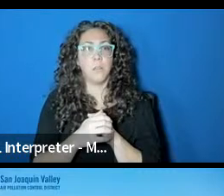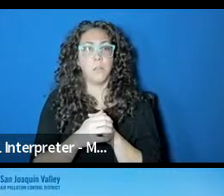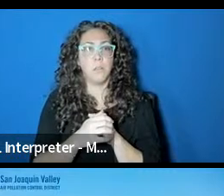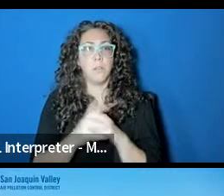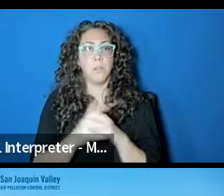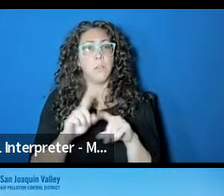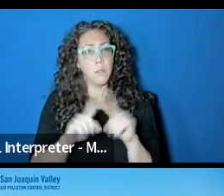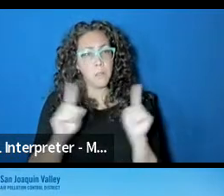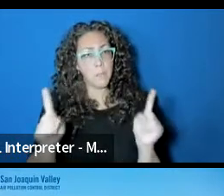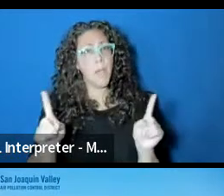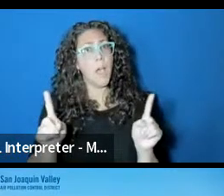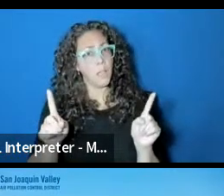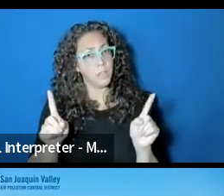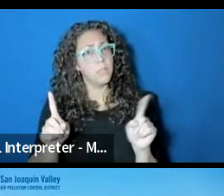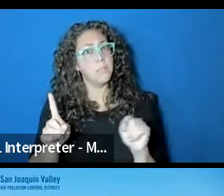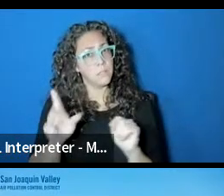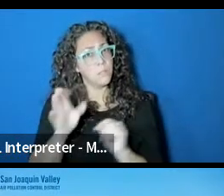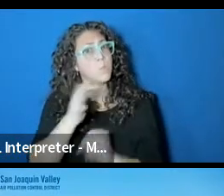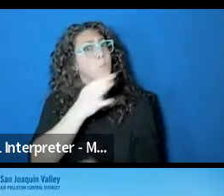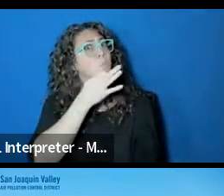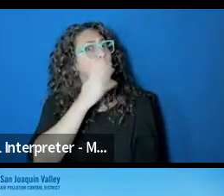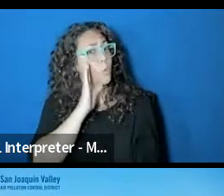but look for it